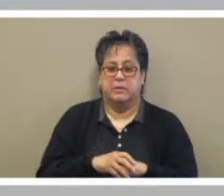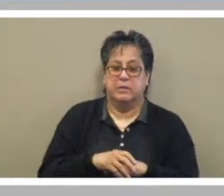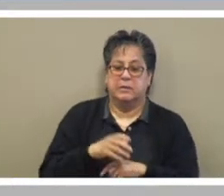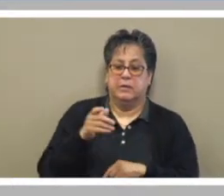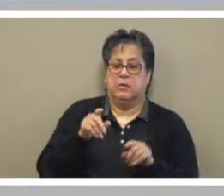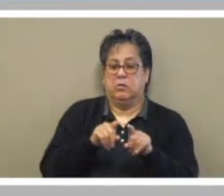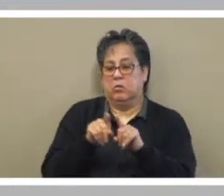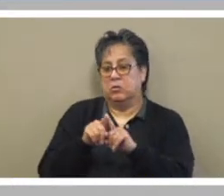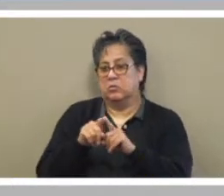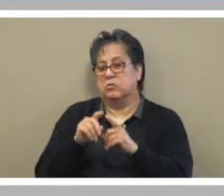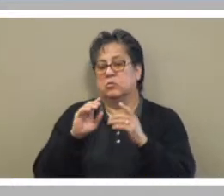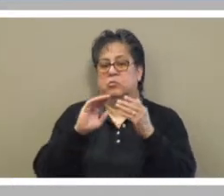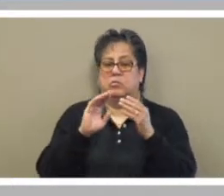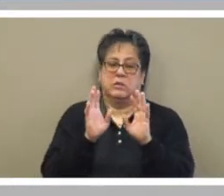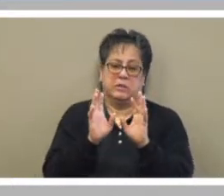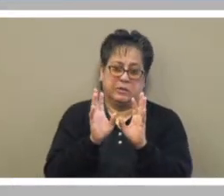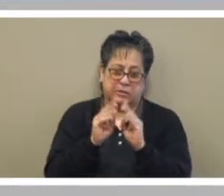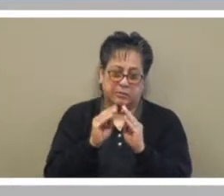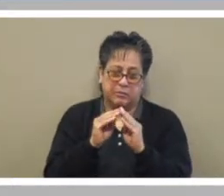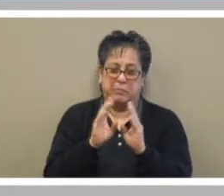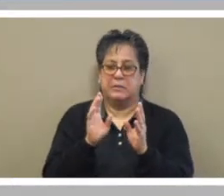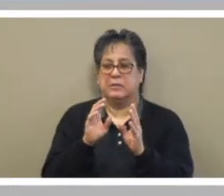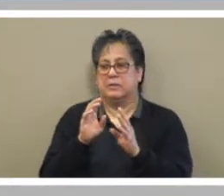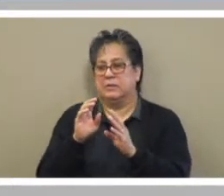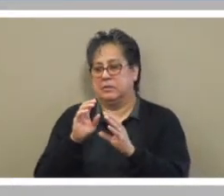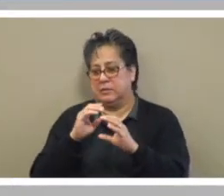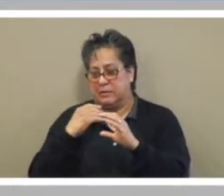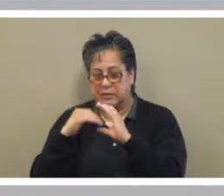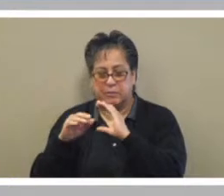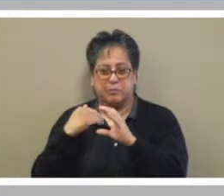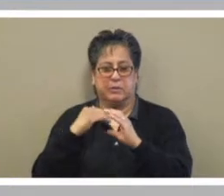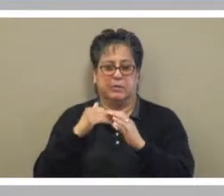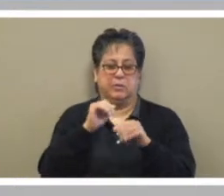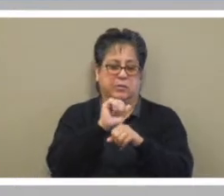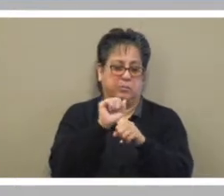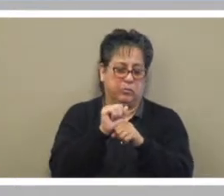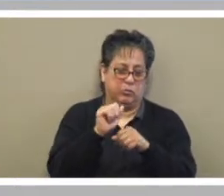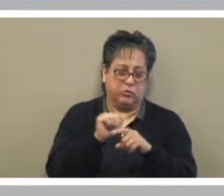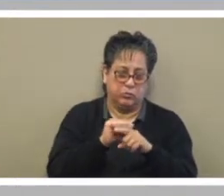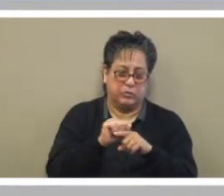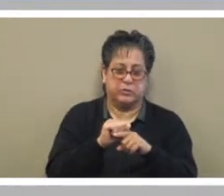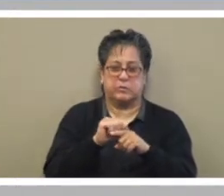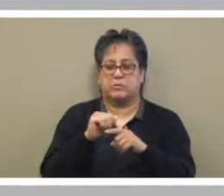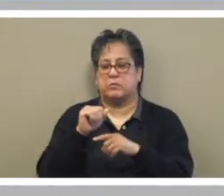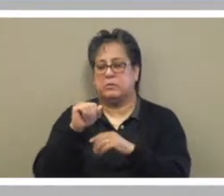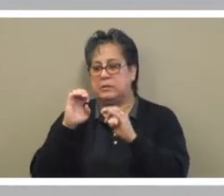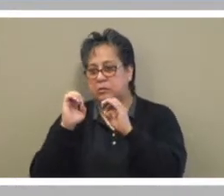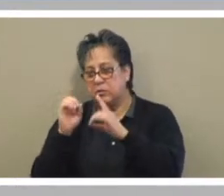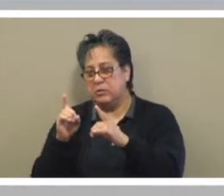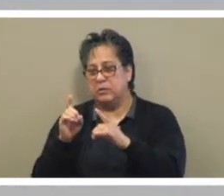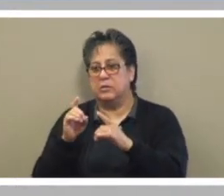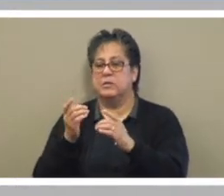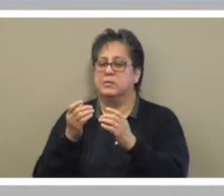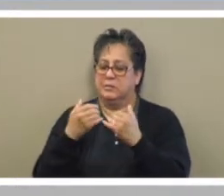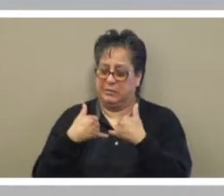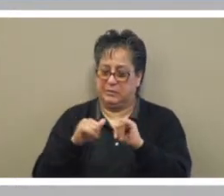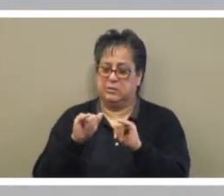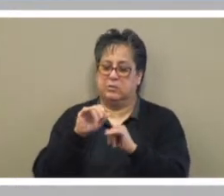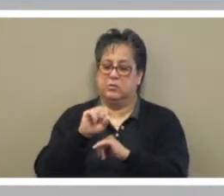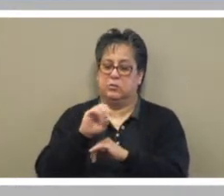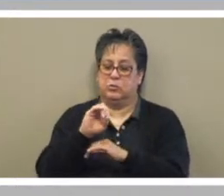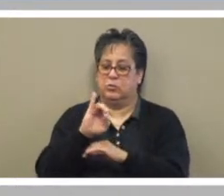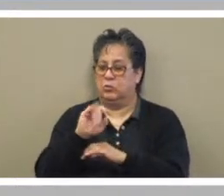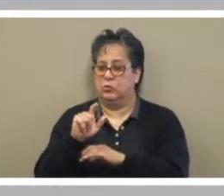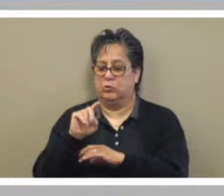Again, we attended community meetings, more email communication, employee training, and just education. And again, working with our